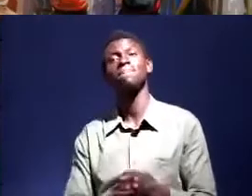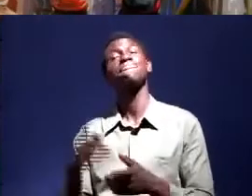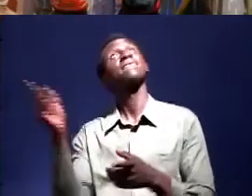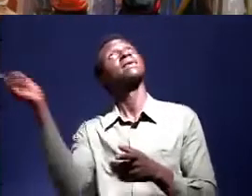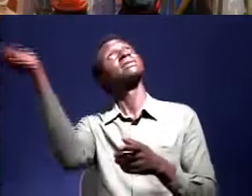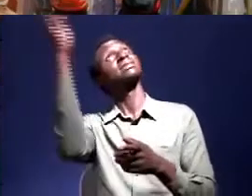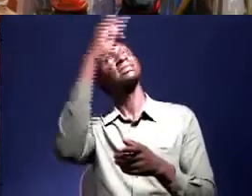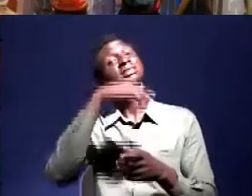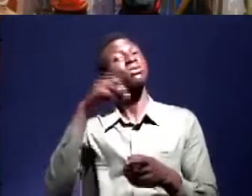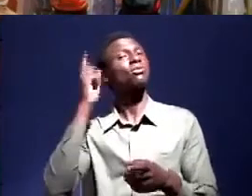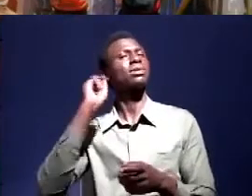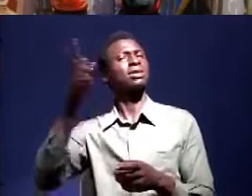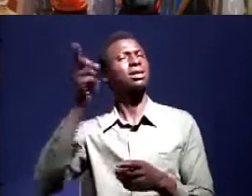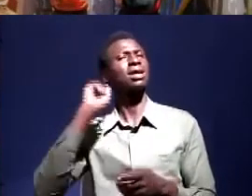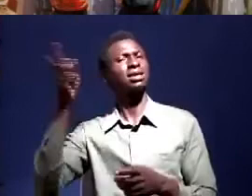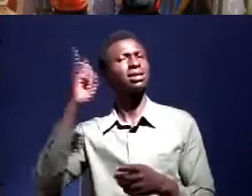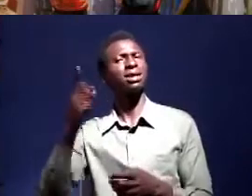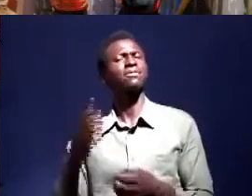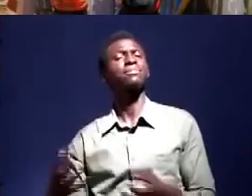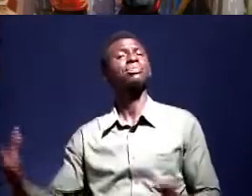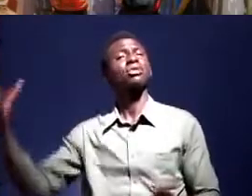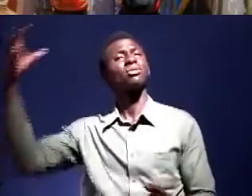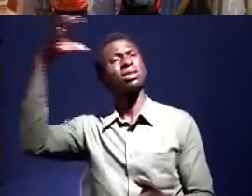to them